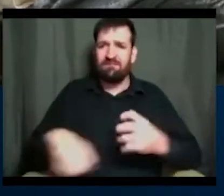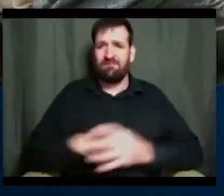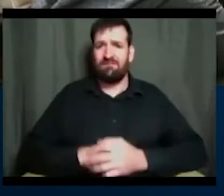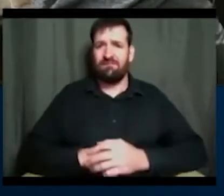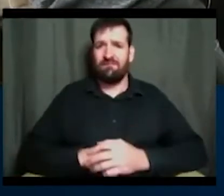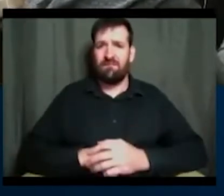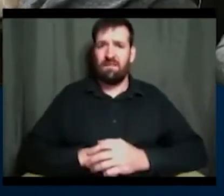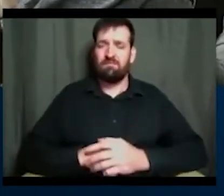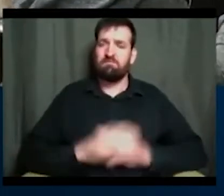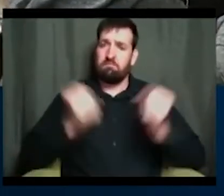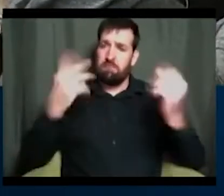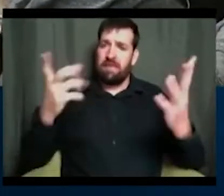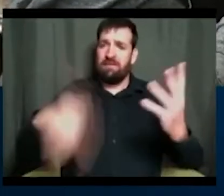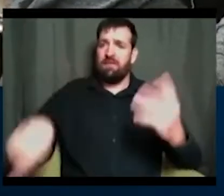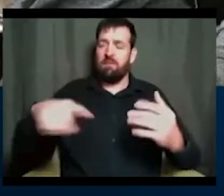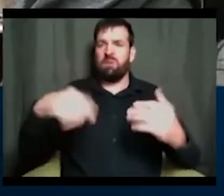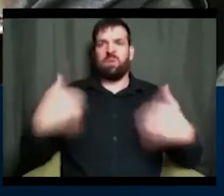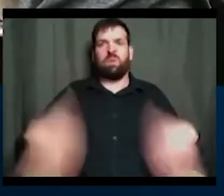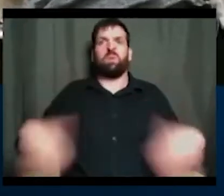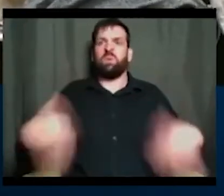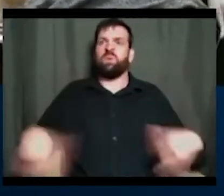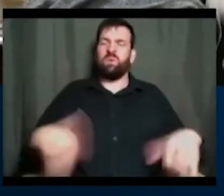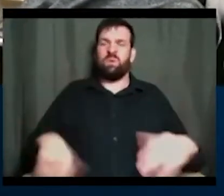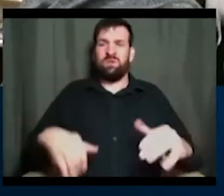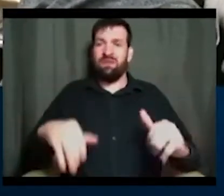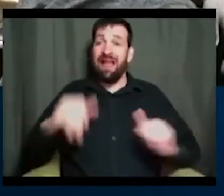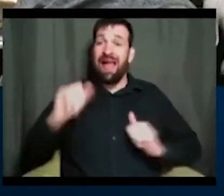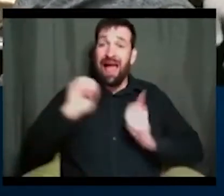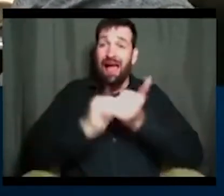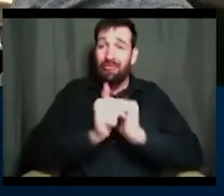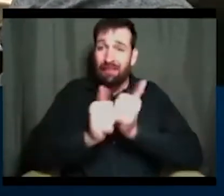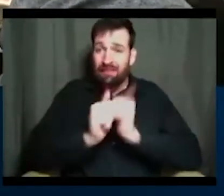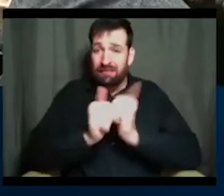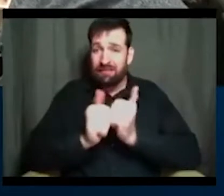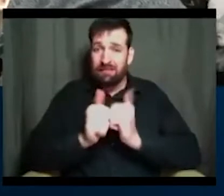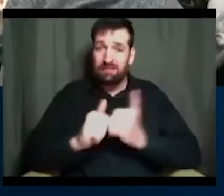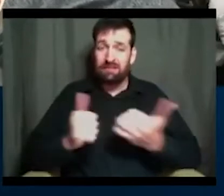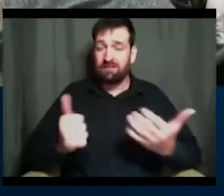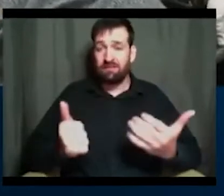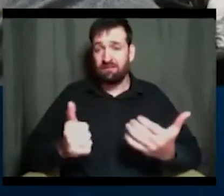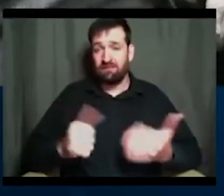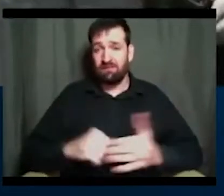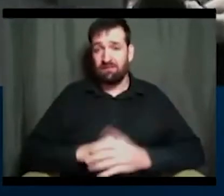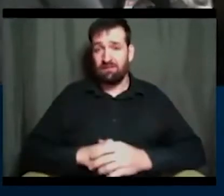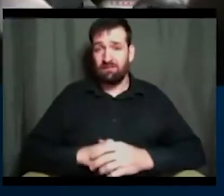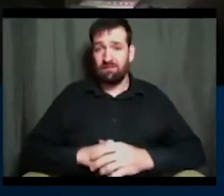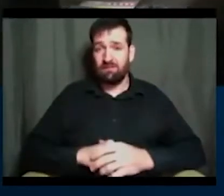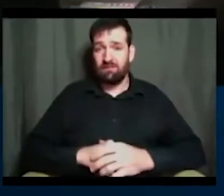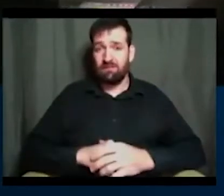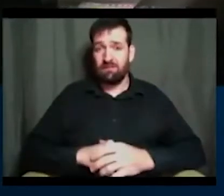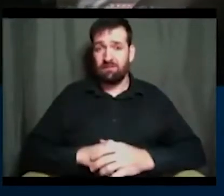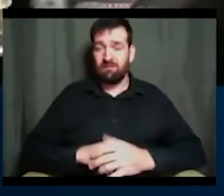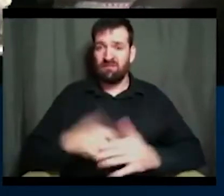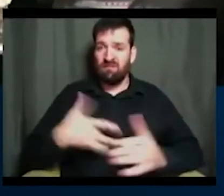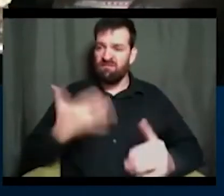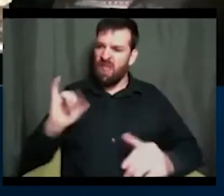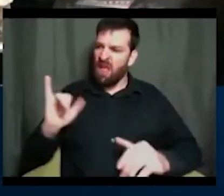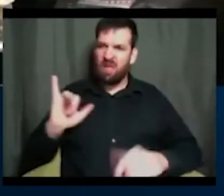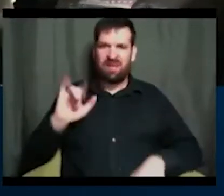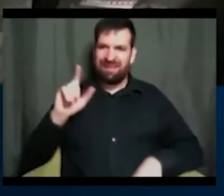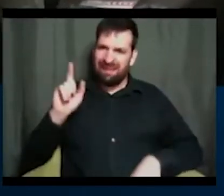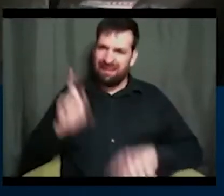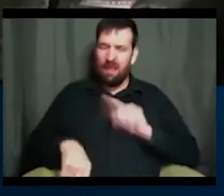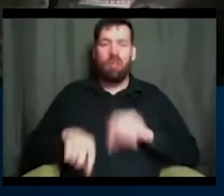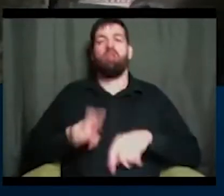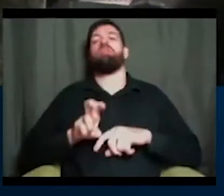been tremendously active, high-level athletes and some of those things, and just, you know, but more or less like, I just feel like I can't get off the couch. I can't